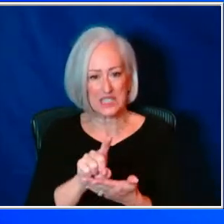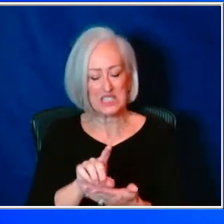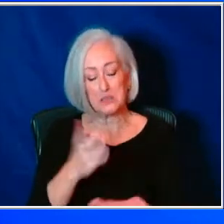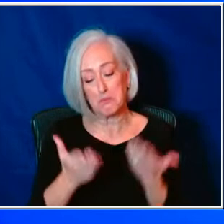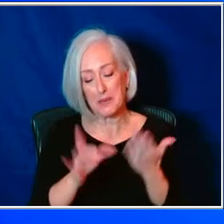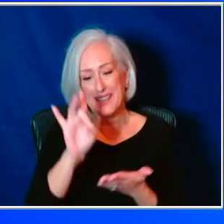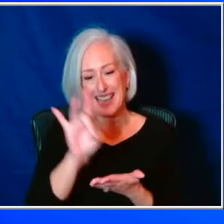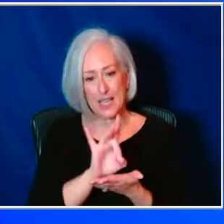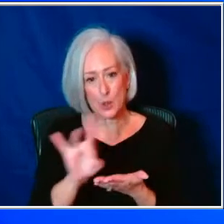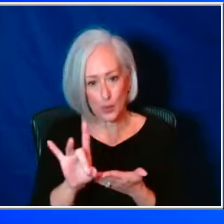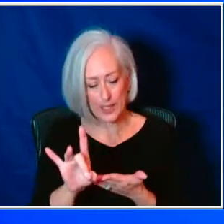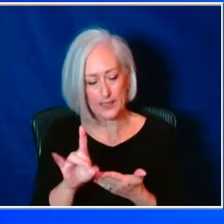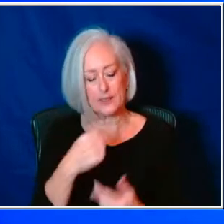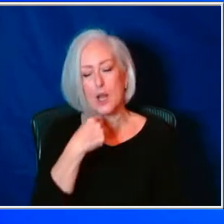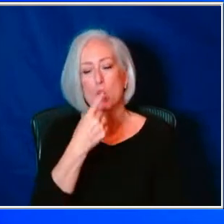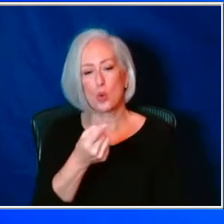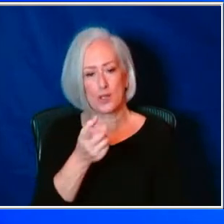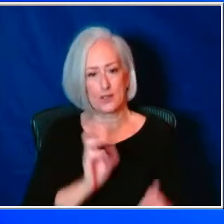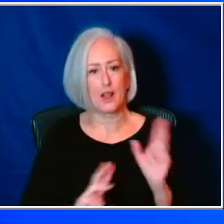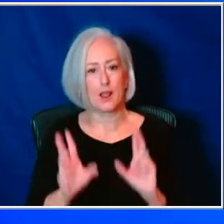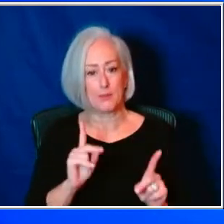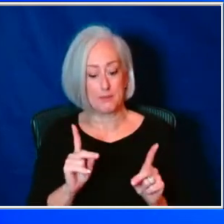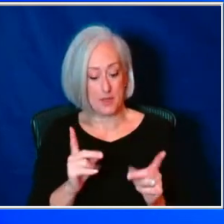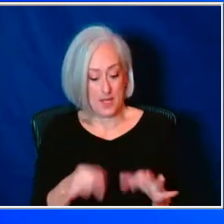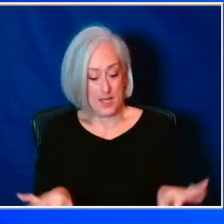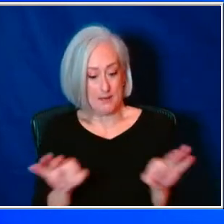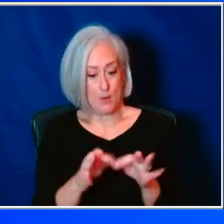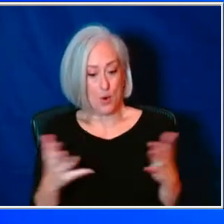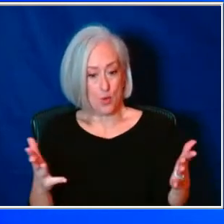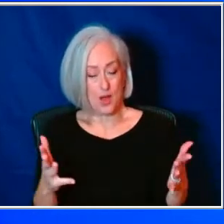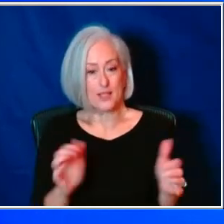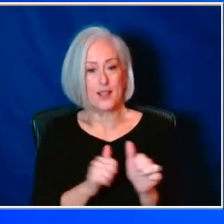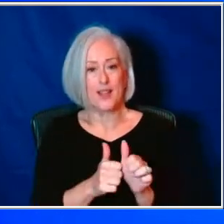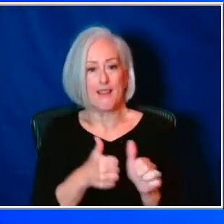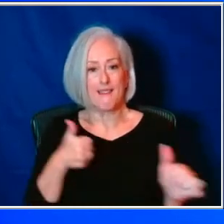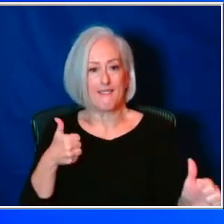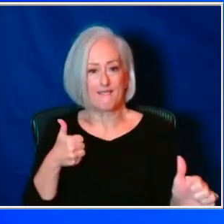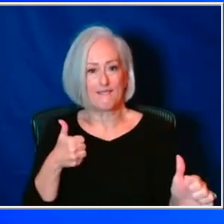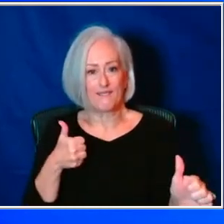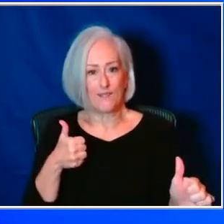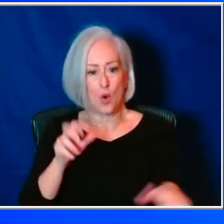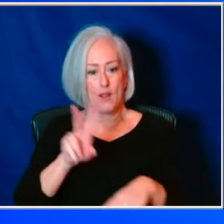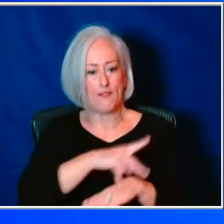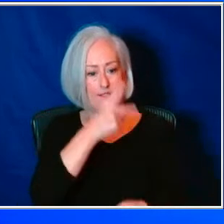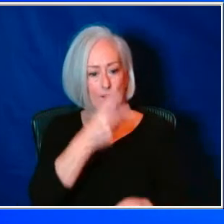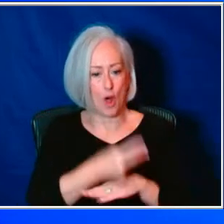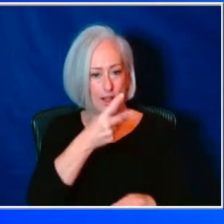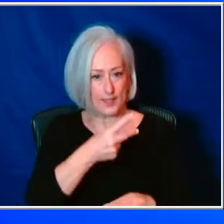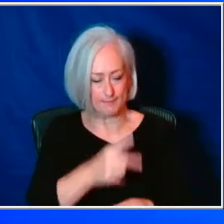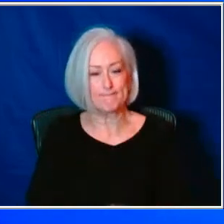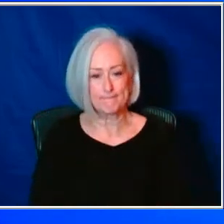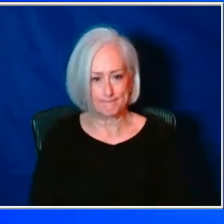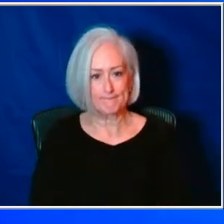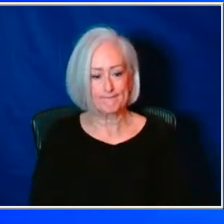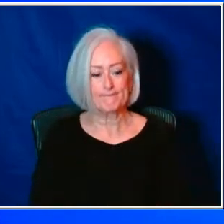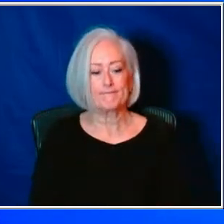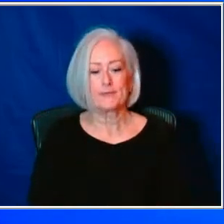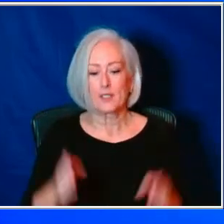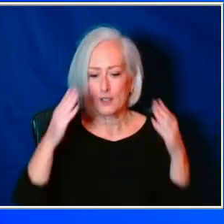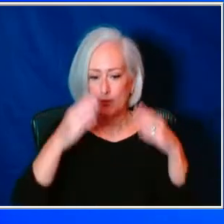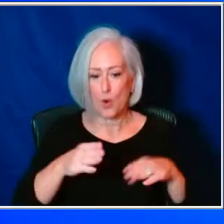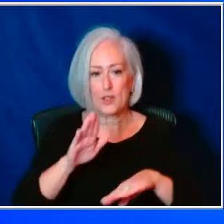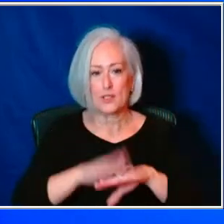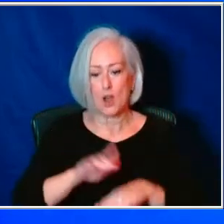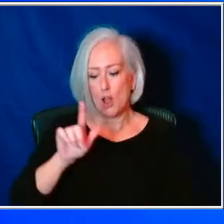that some of the most important things are trying to avoid, accidents, meaning a fall. Really trying to focus for the low back in